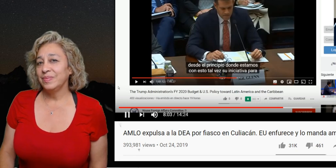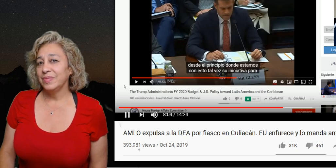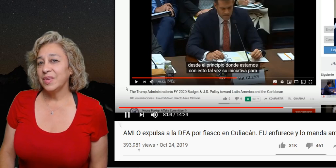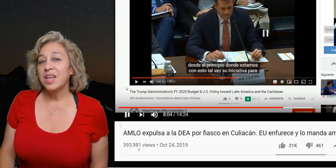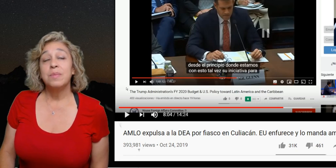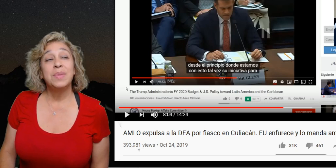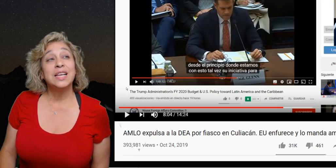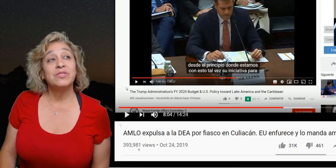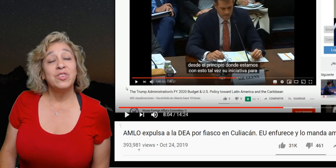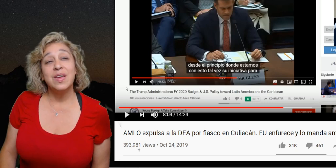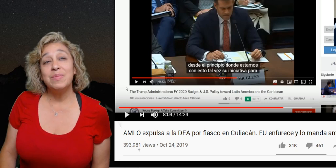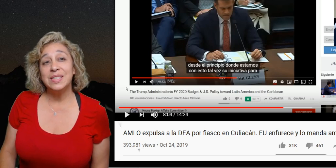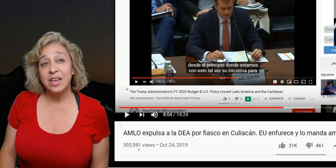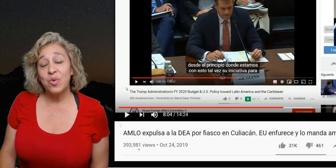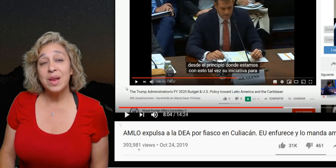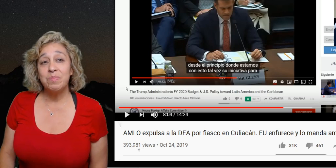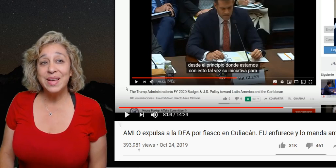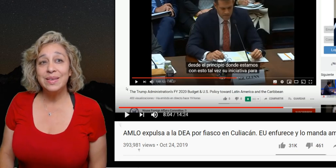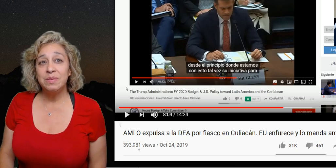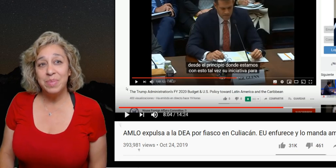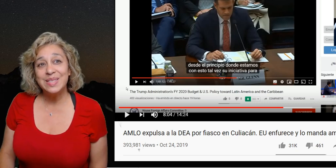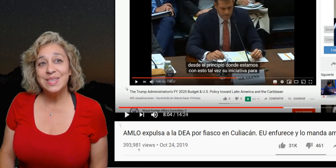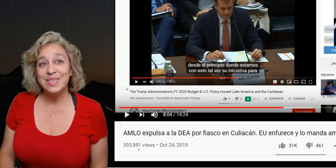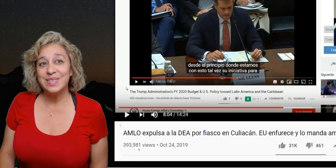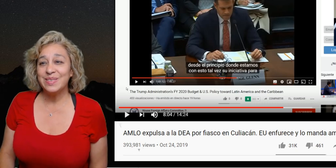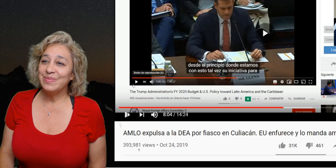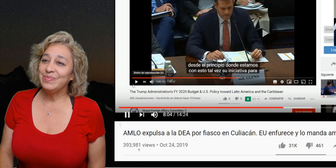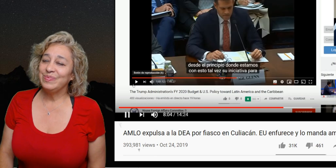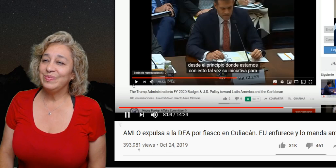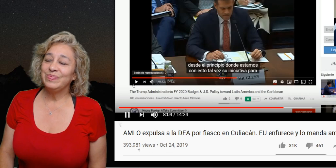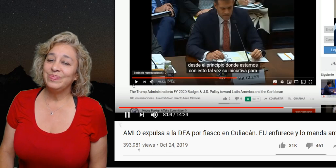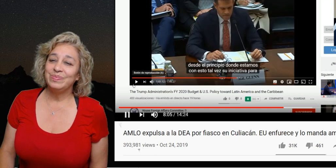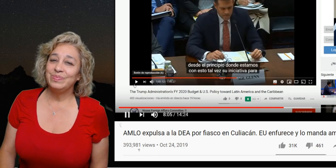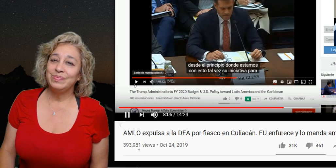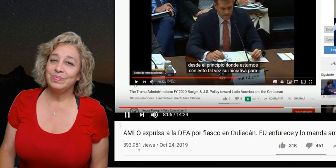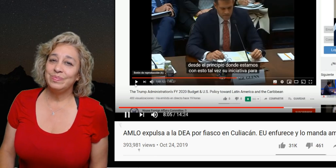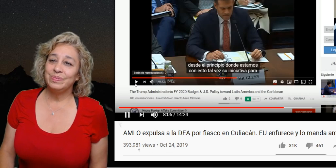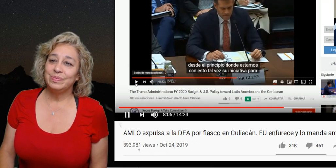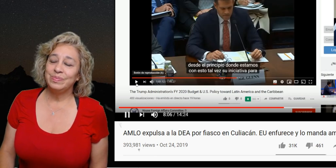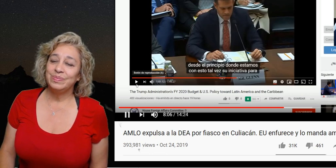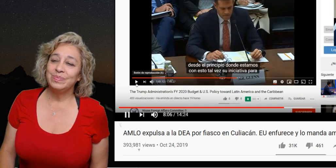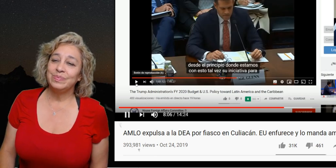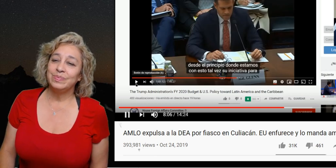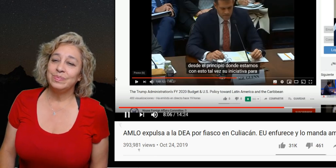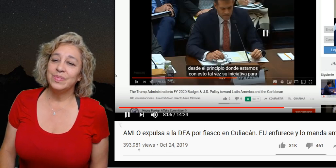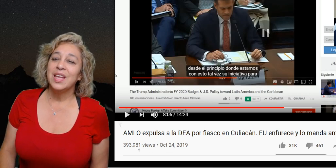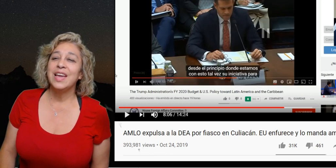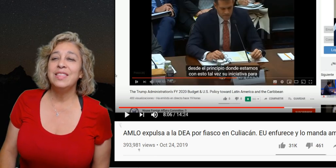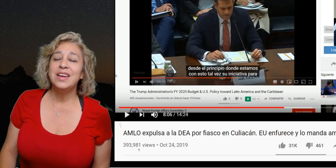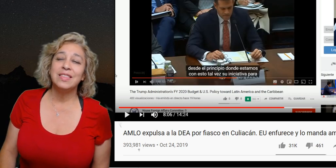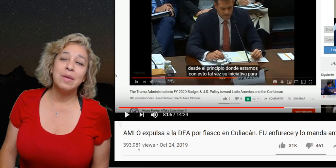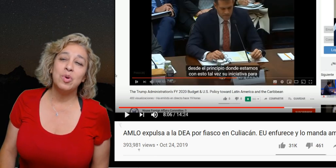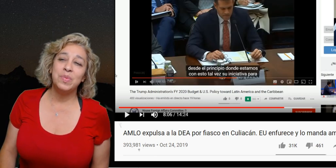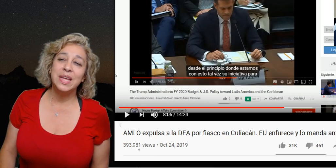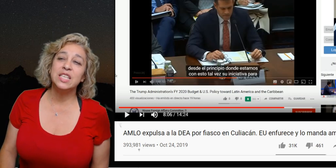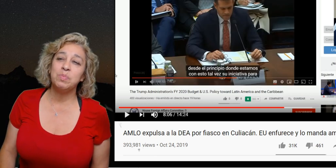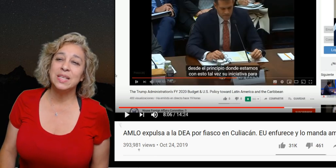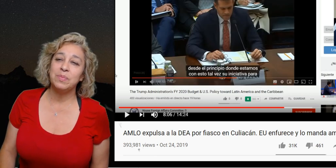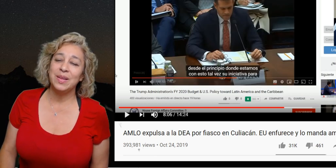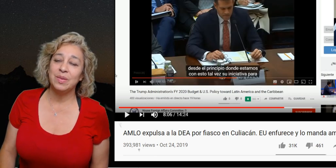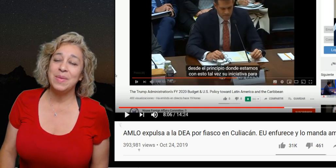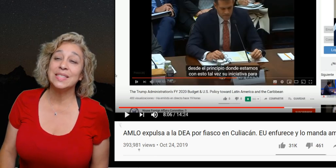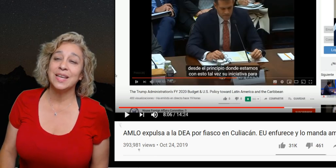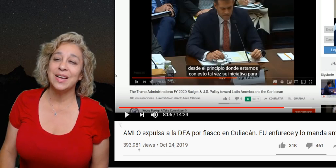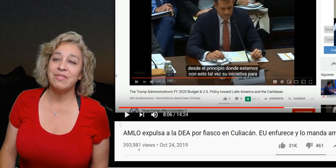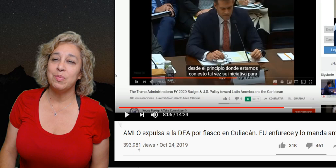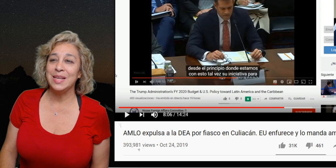gran negocio. Because for them it's a great big business. Y en ese momento habla sobre el gobierno mexicano. And then at that moment, he speaks